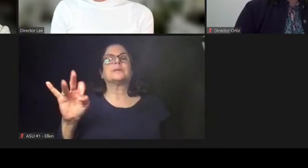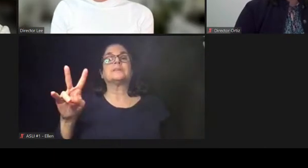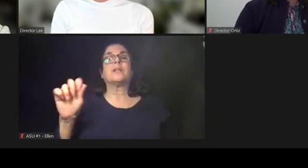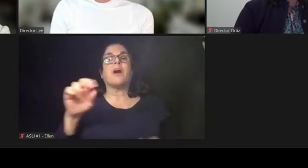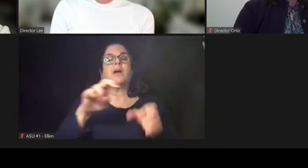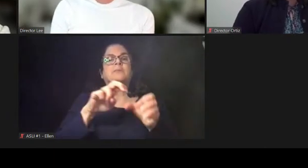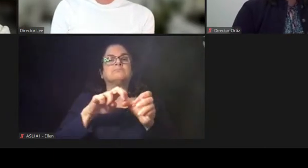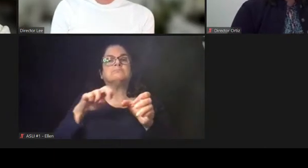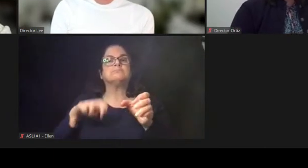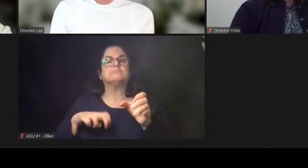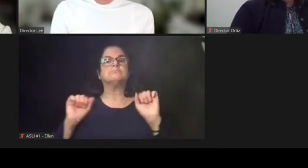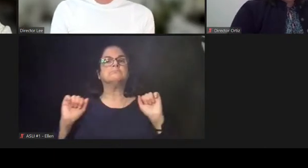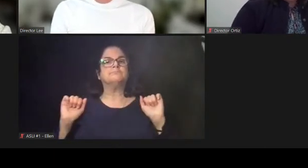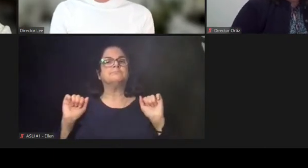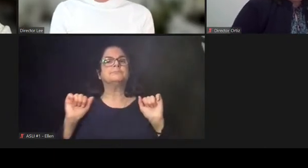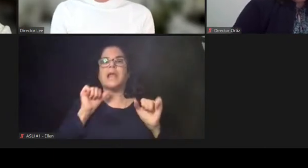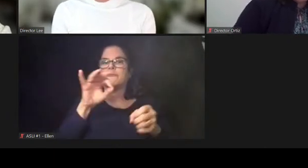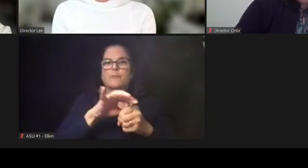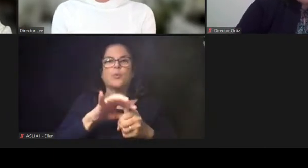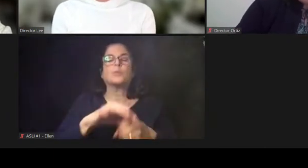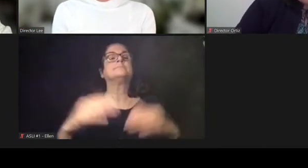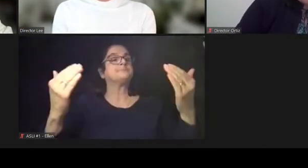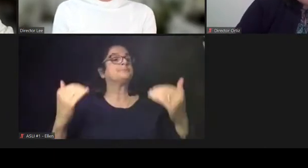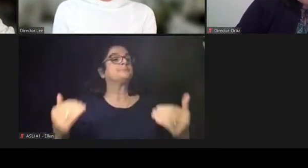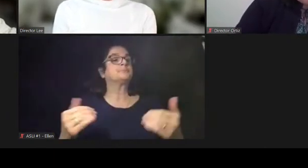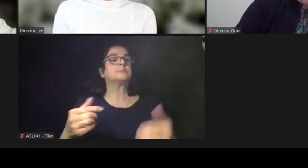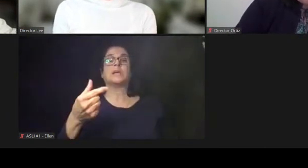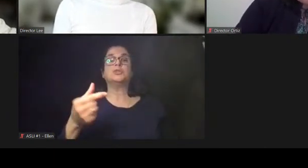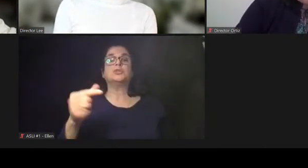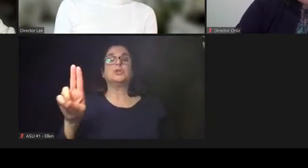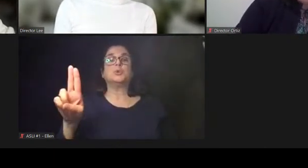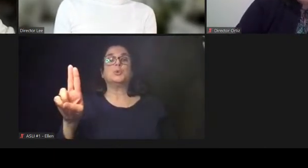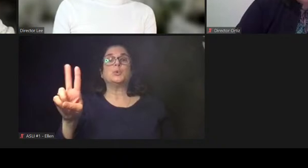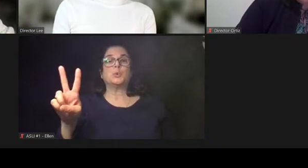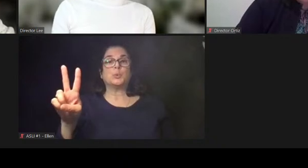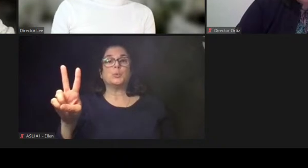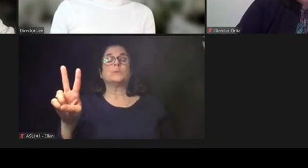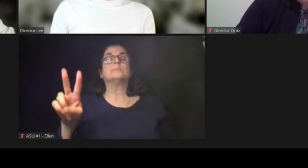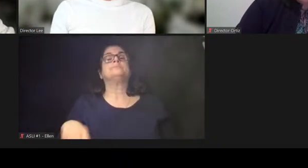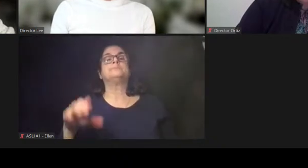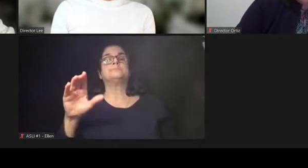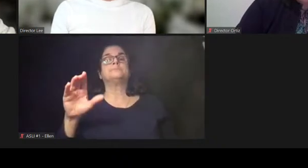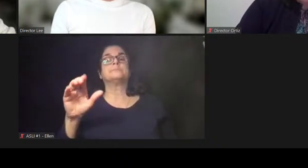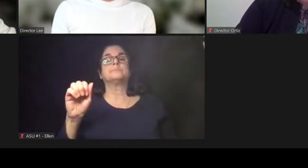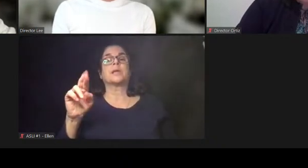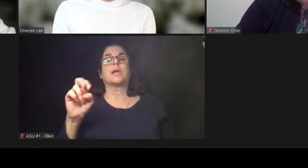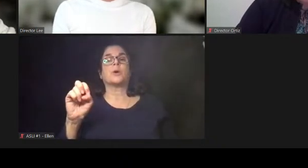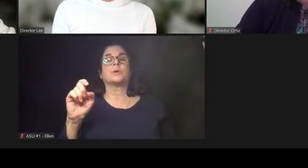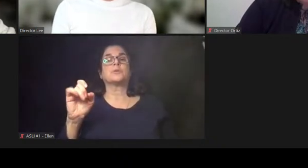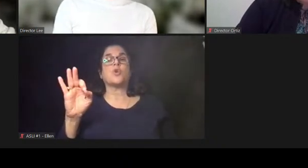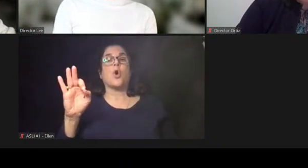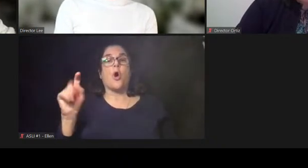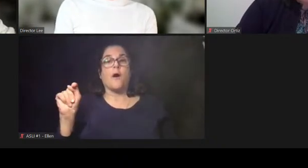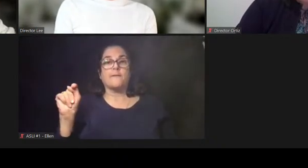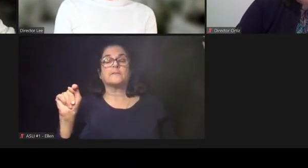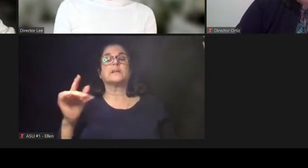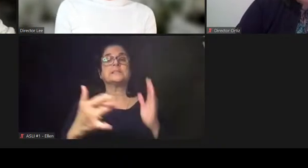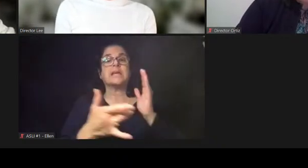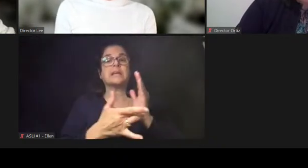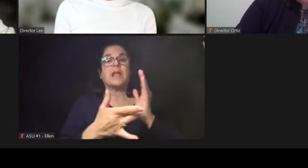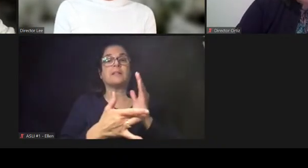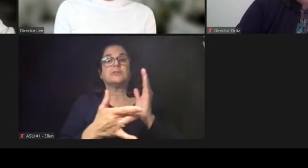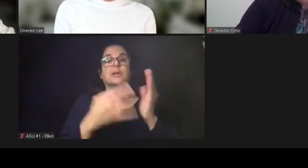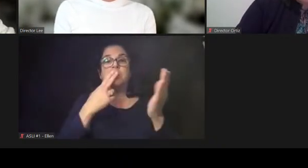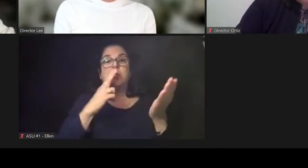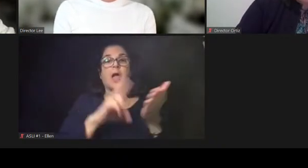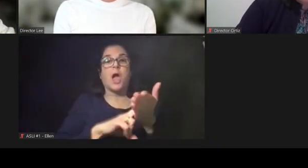next order of business is the approval of contract G2, the Carisoft Technology contract. May I have a motion to approve?